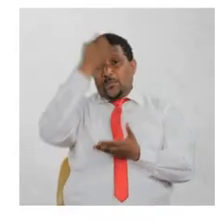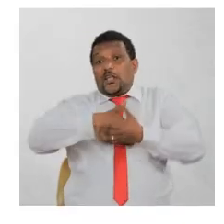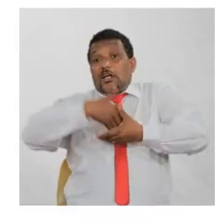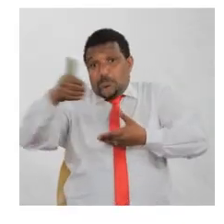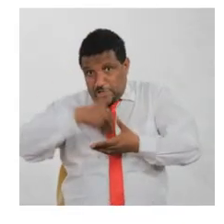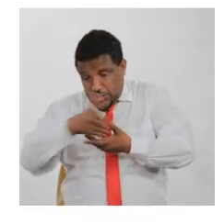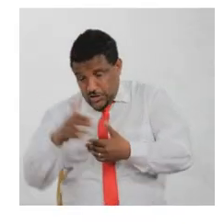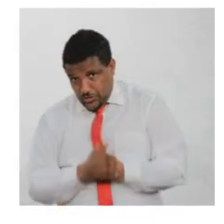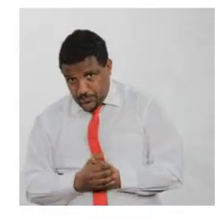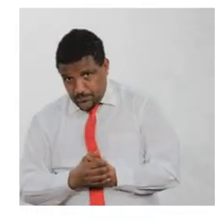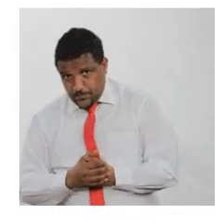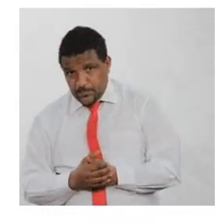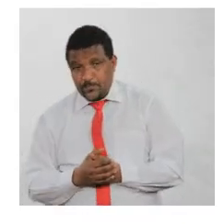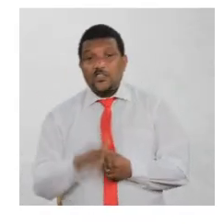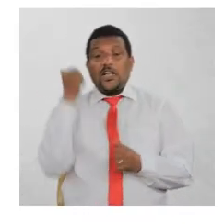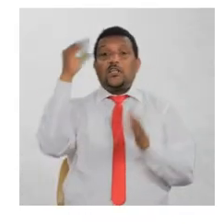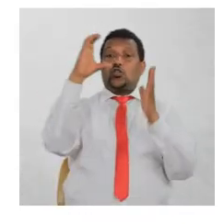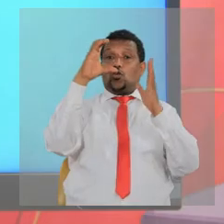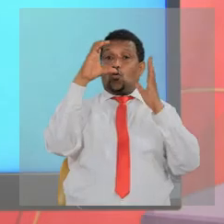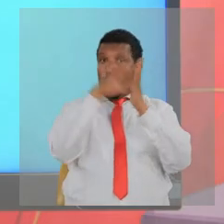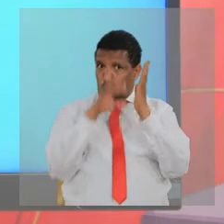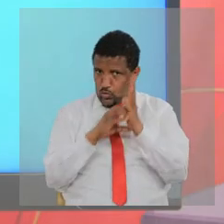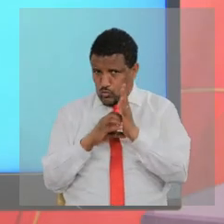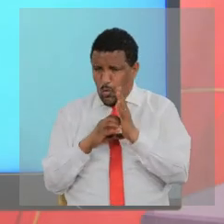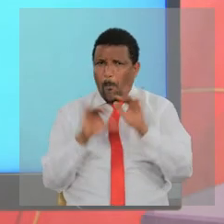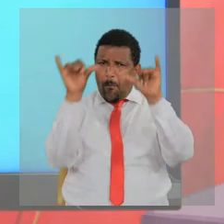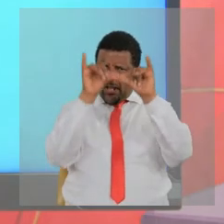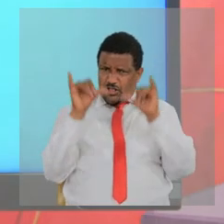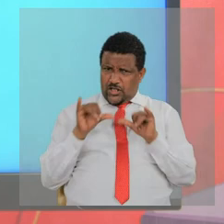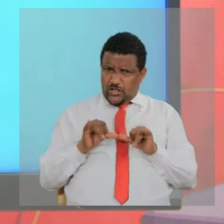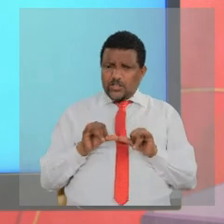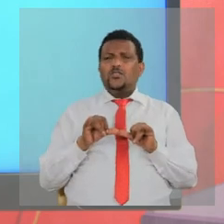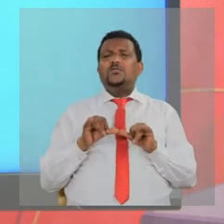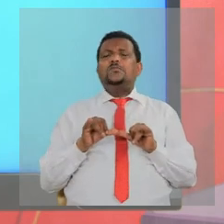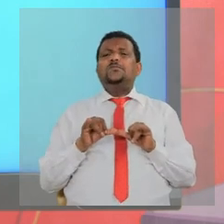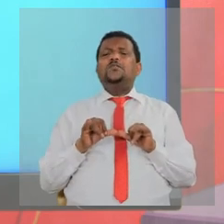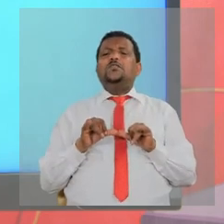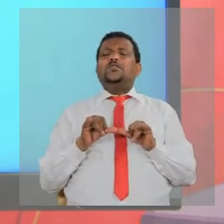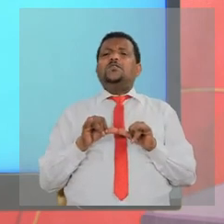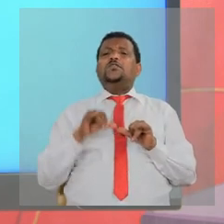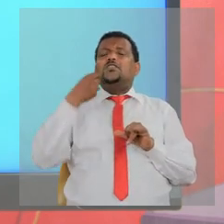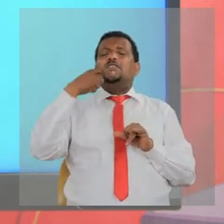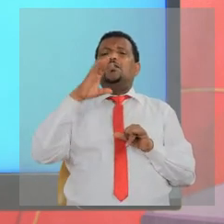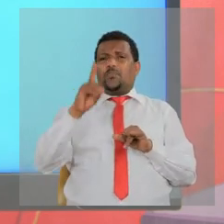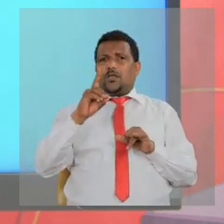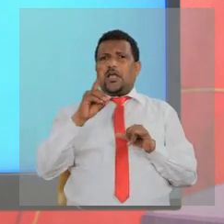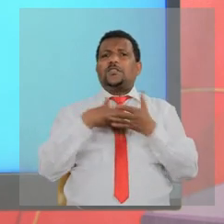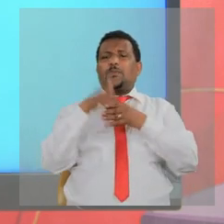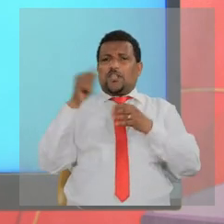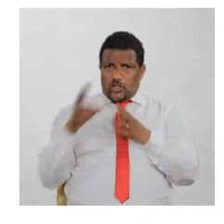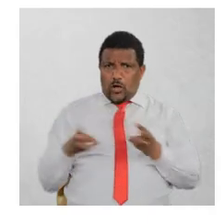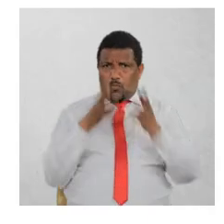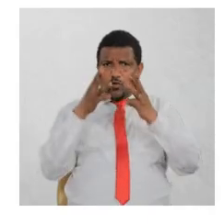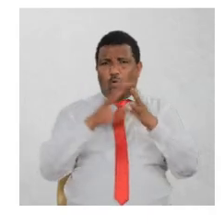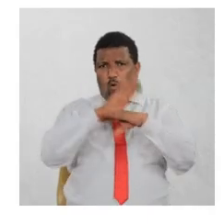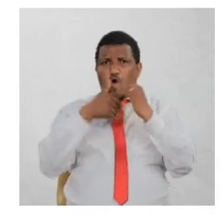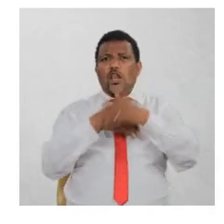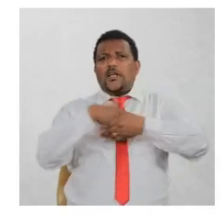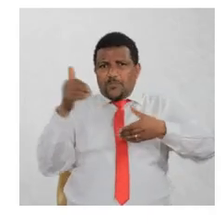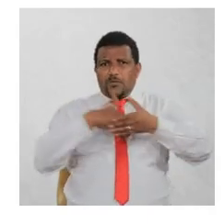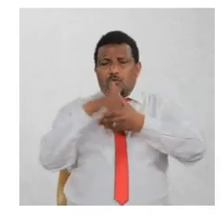is another component of measuring GDP using the expenditure approach. In this case, we will add all the expense made